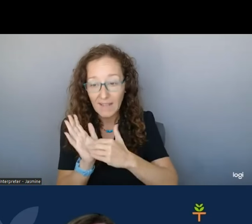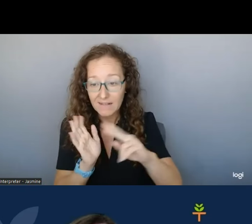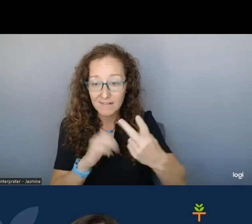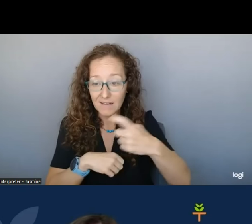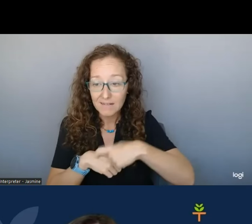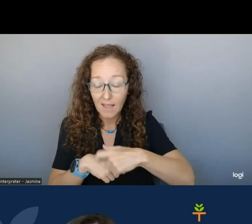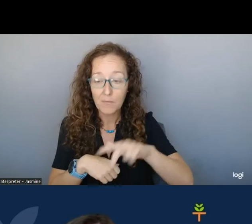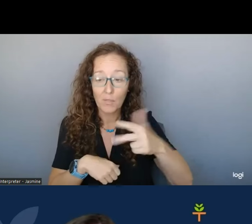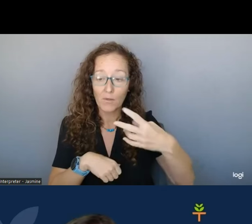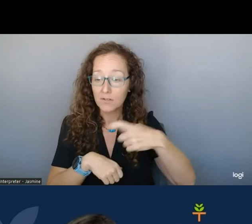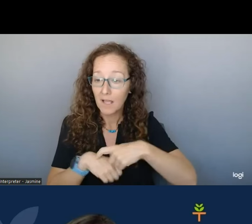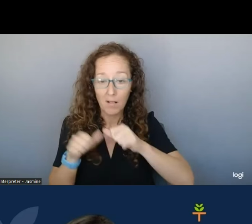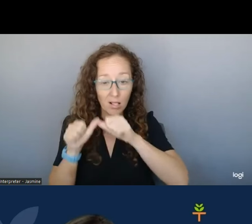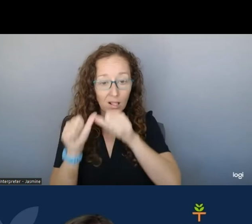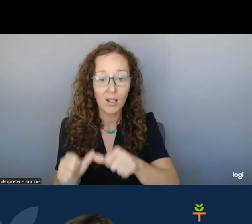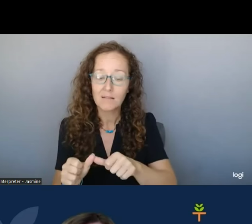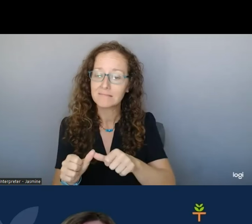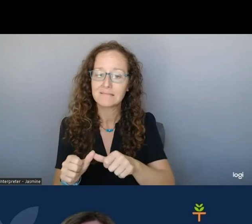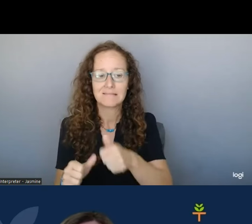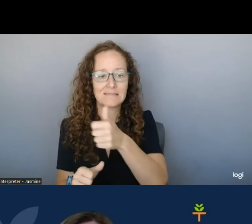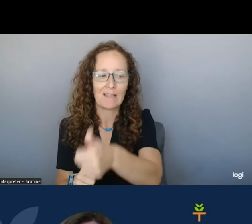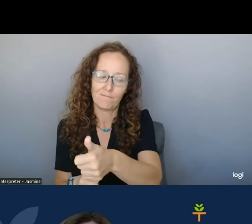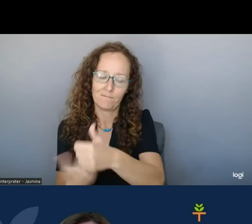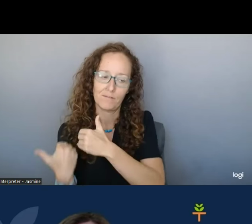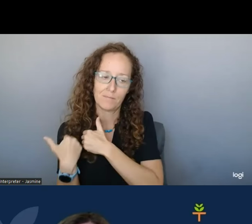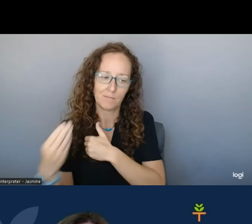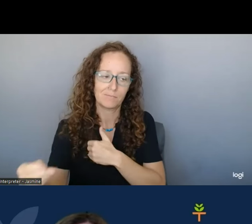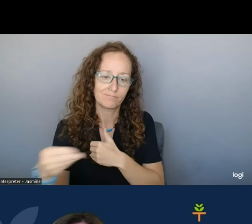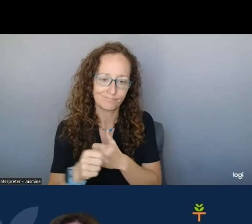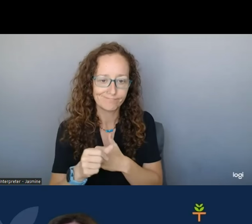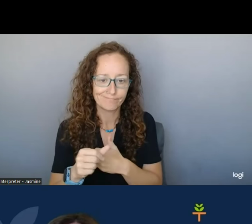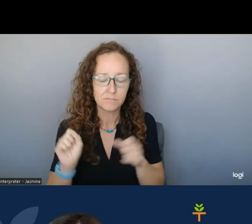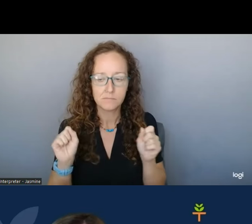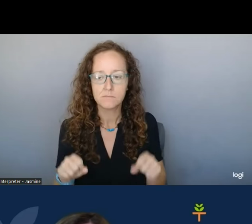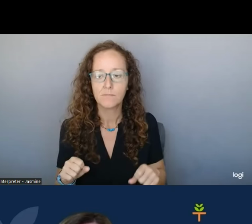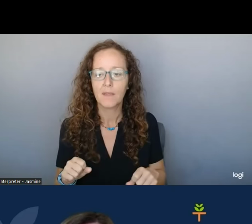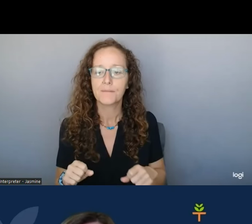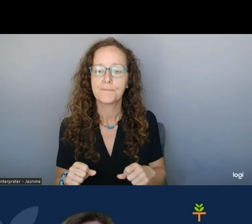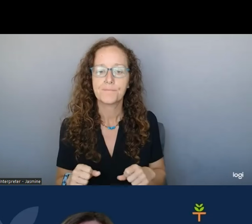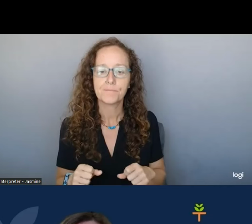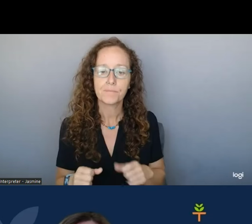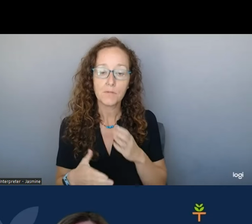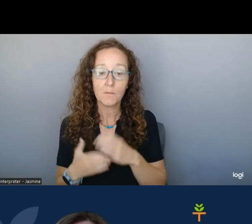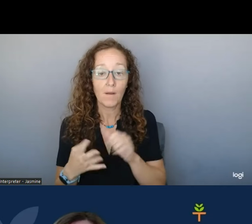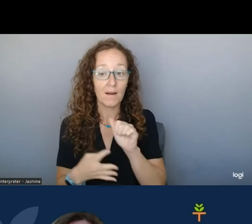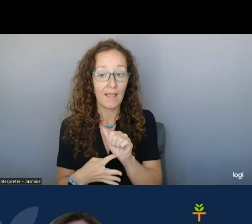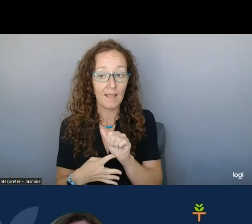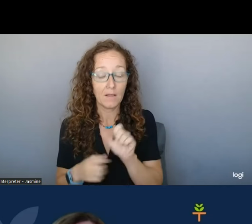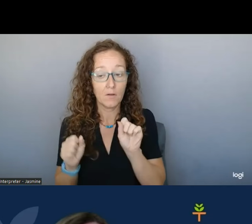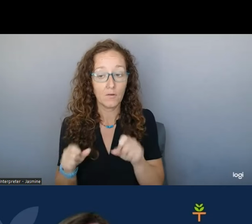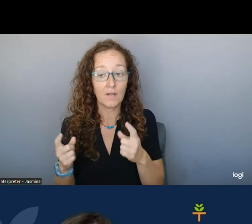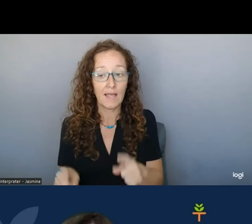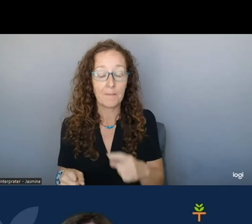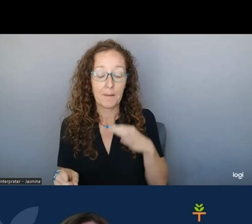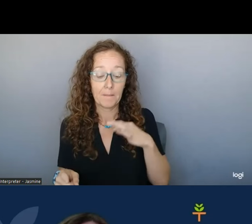So just to recap, you can have multiple Part A benefit periods in the same year. And so Part